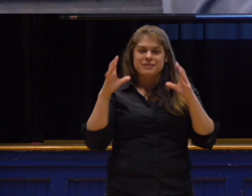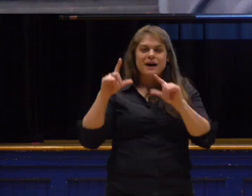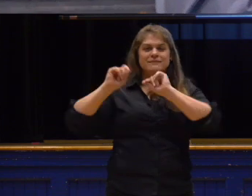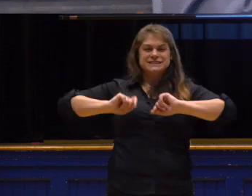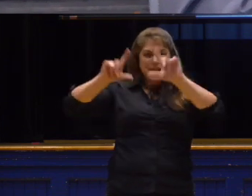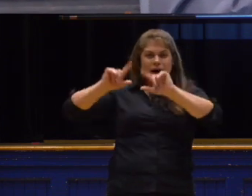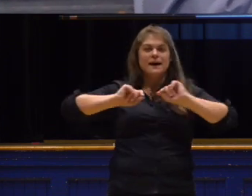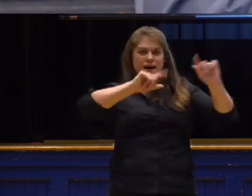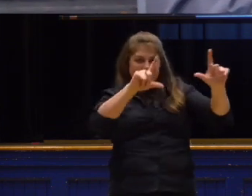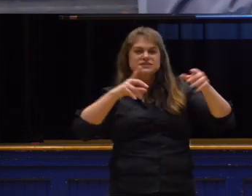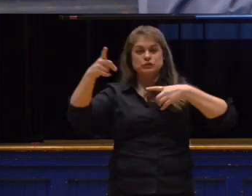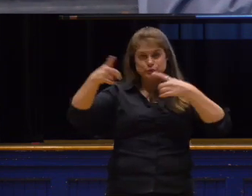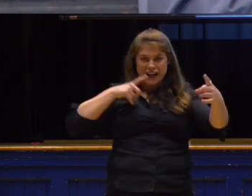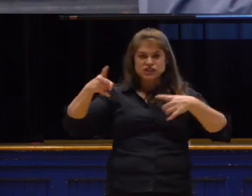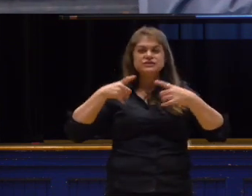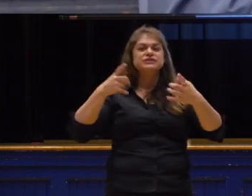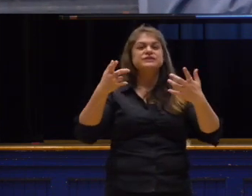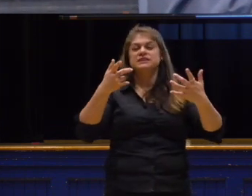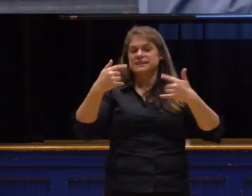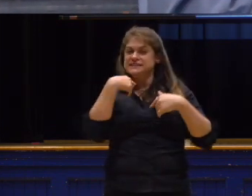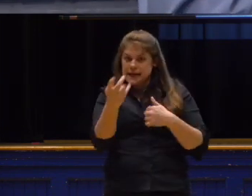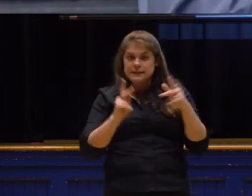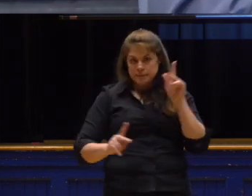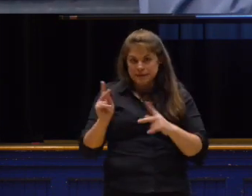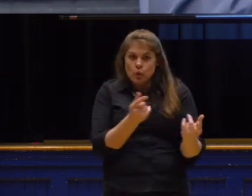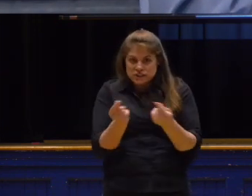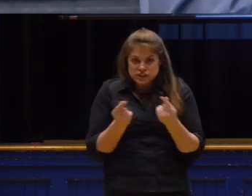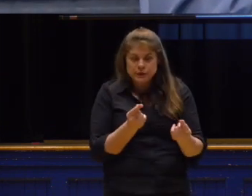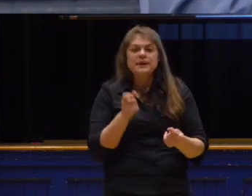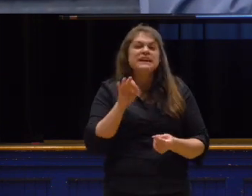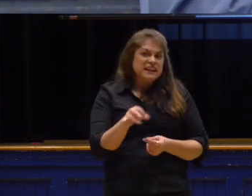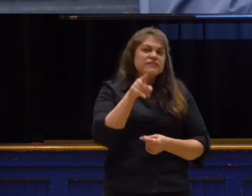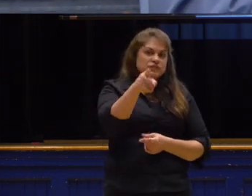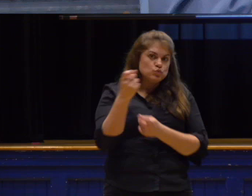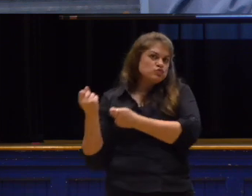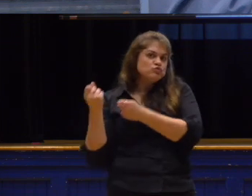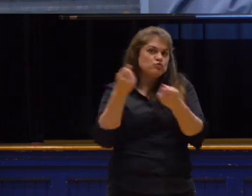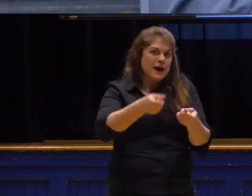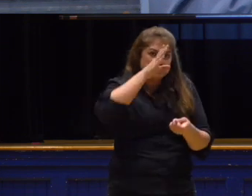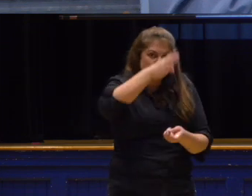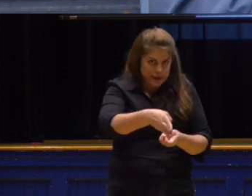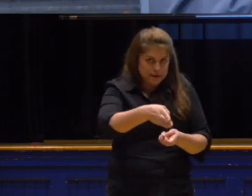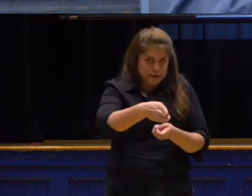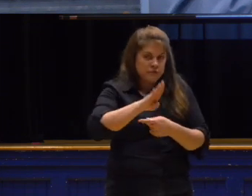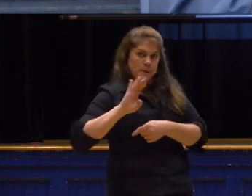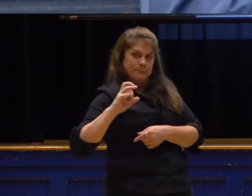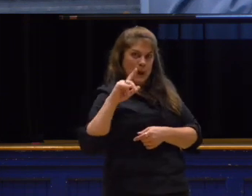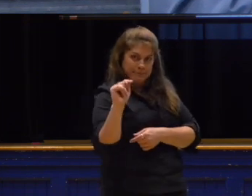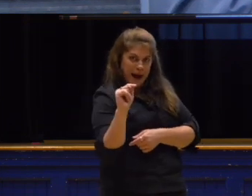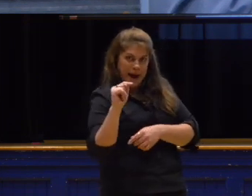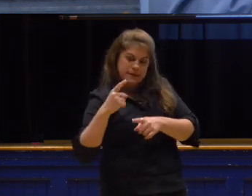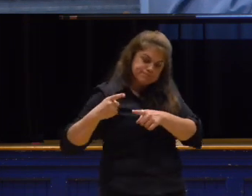be a lot of signage, directional stuff at the intersection, directing people. If you were to go straight